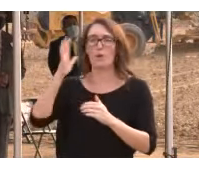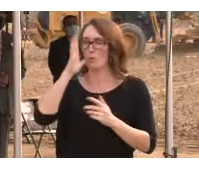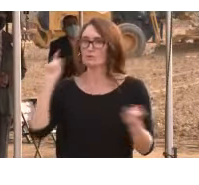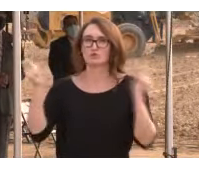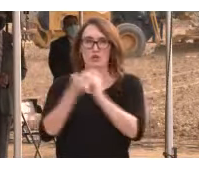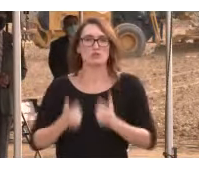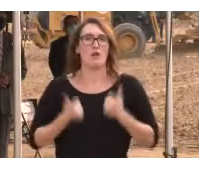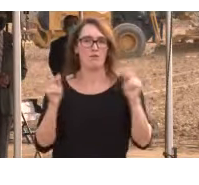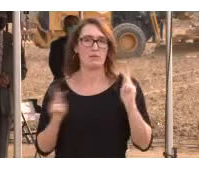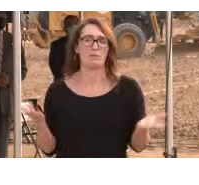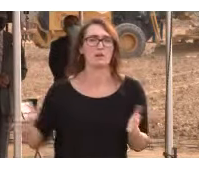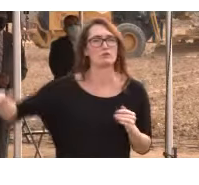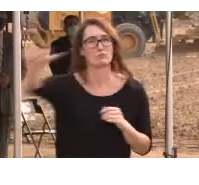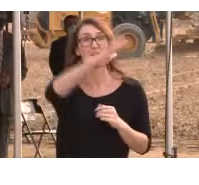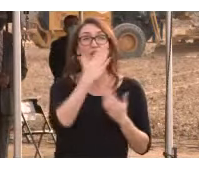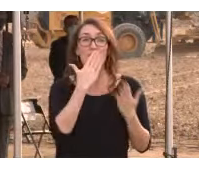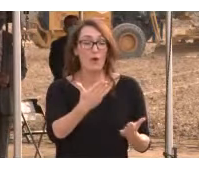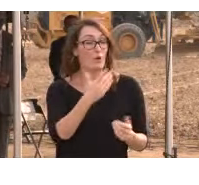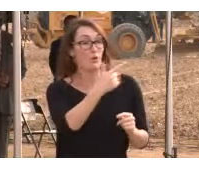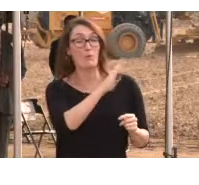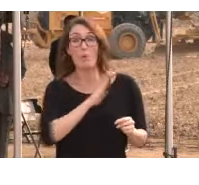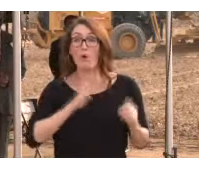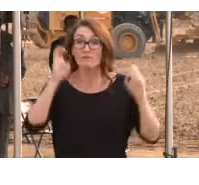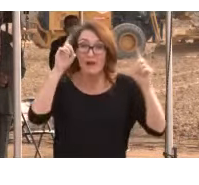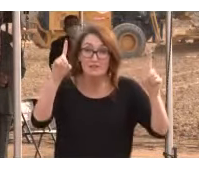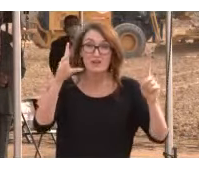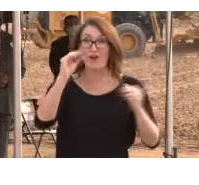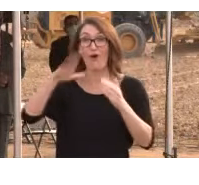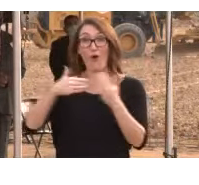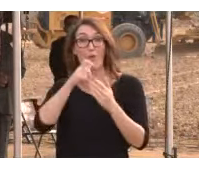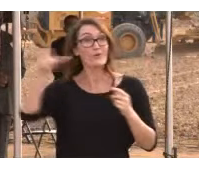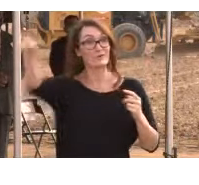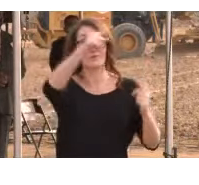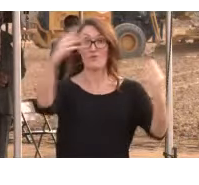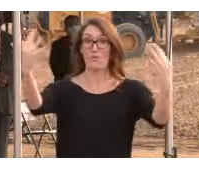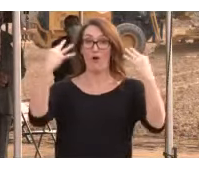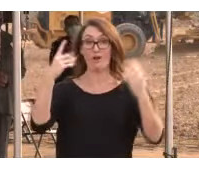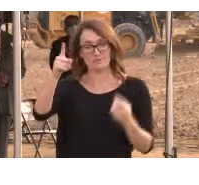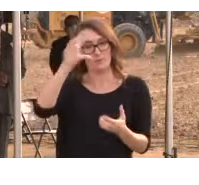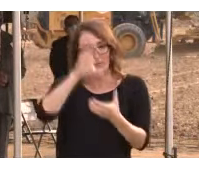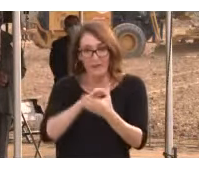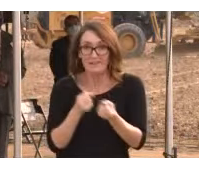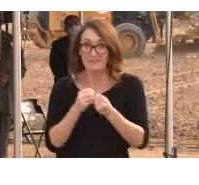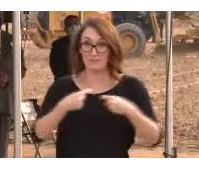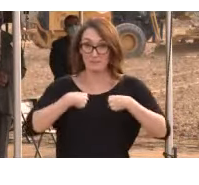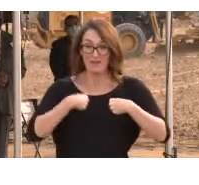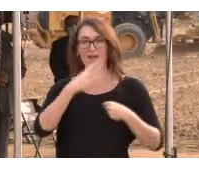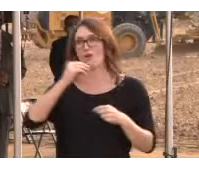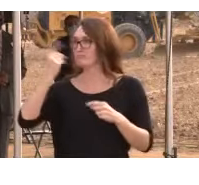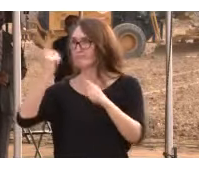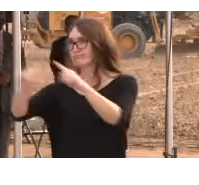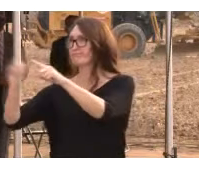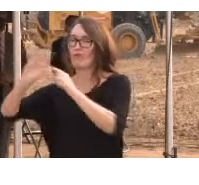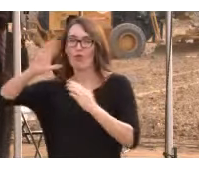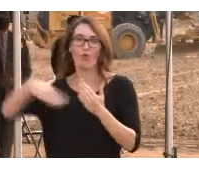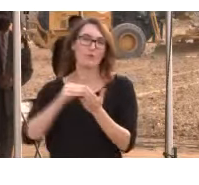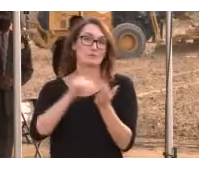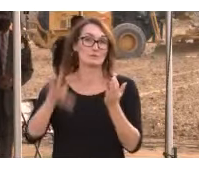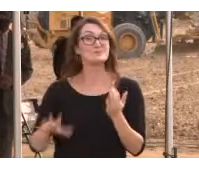you to the Board of Education and everybody viewing from home for believing in me and in all students. Thank